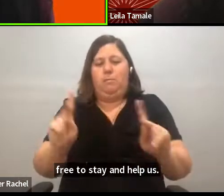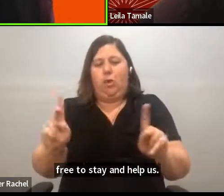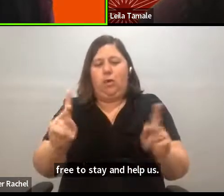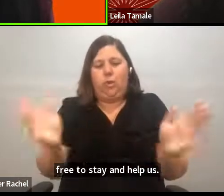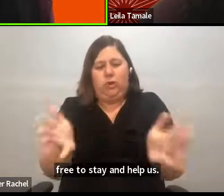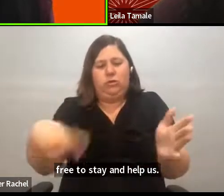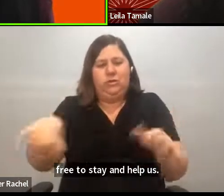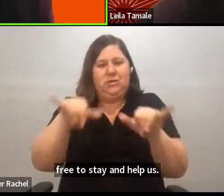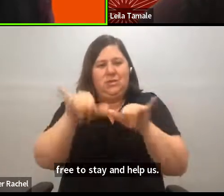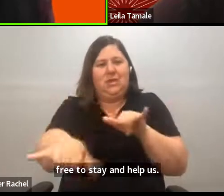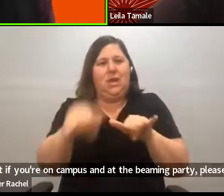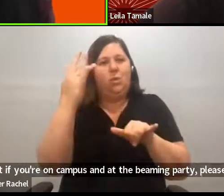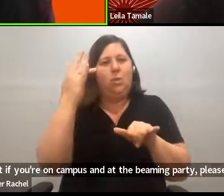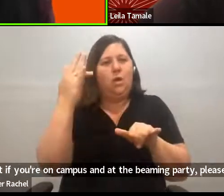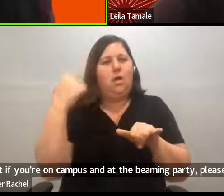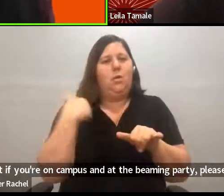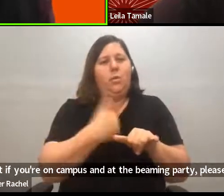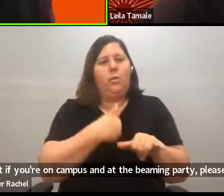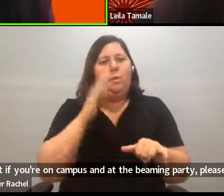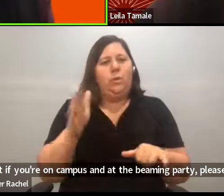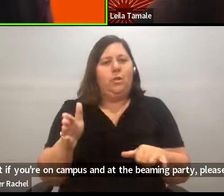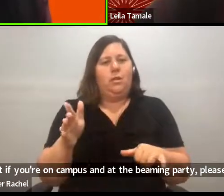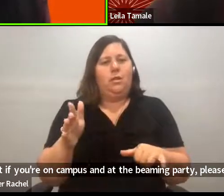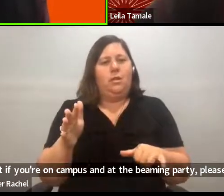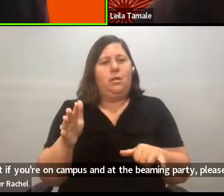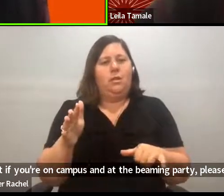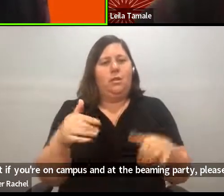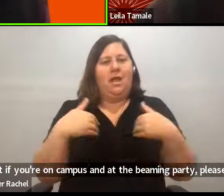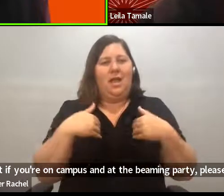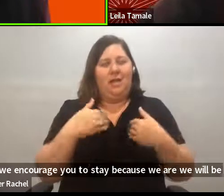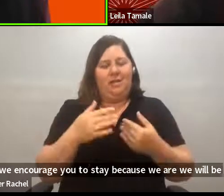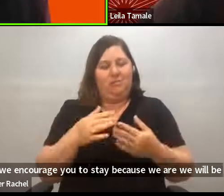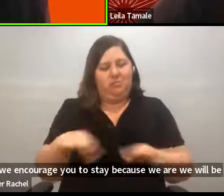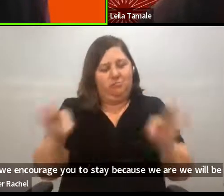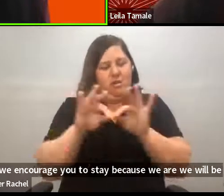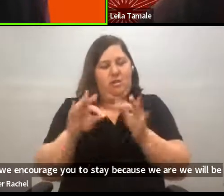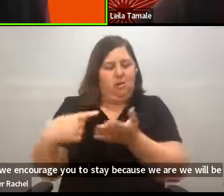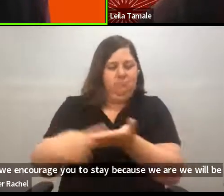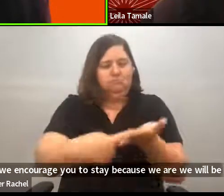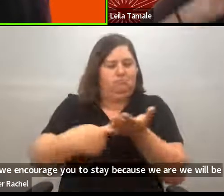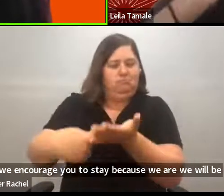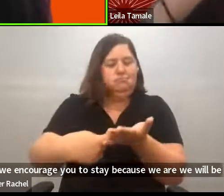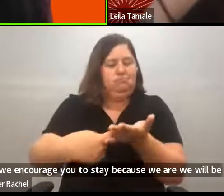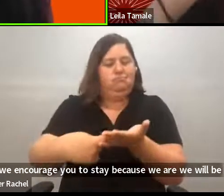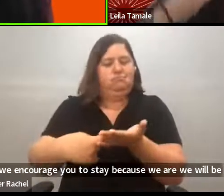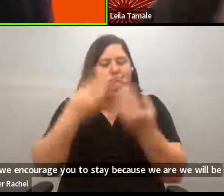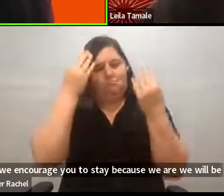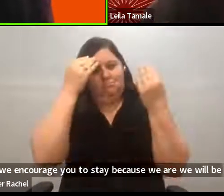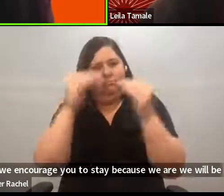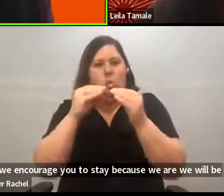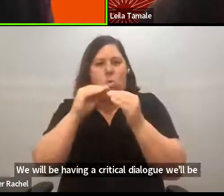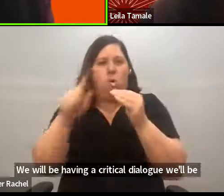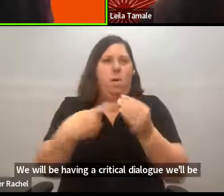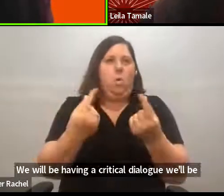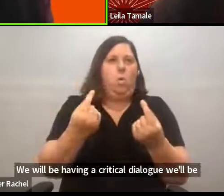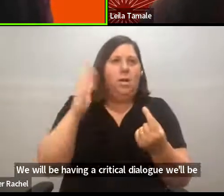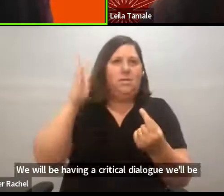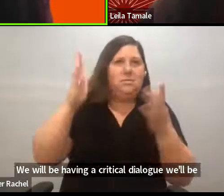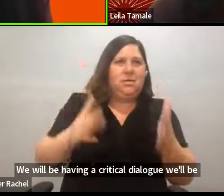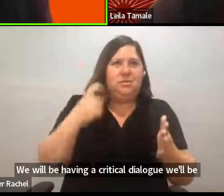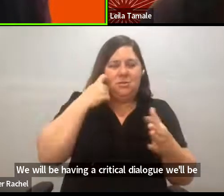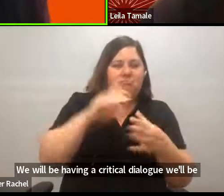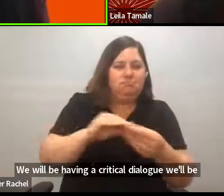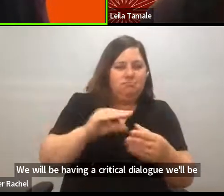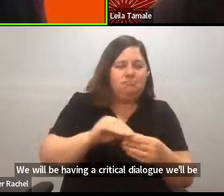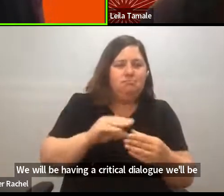because we will be having a critical dialogue where we'll be reflecting on the speakers and the topics